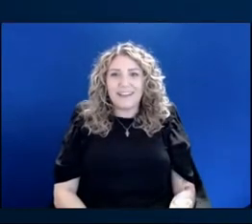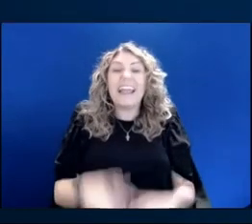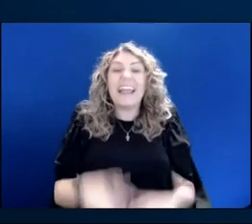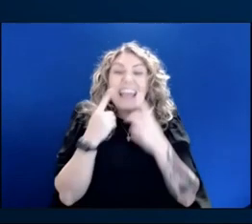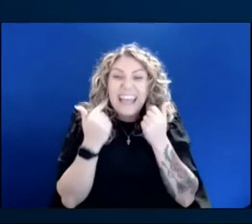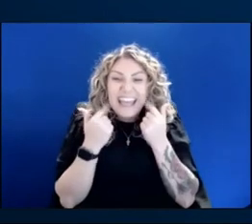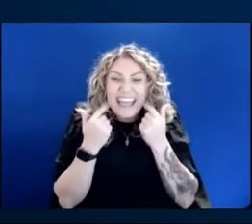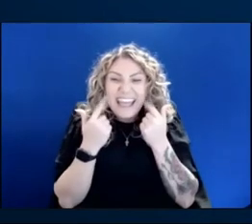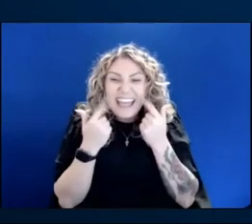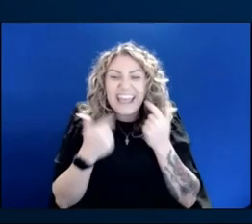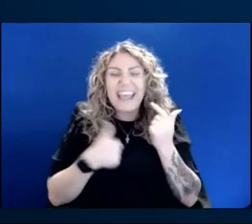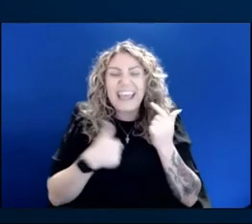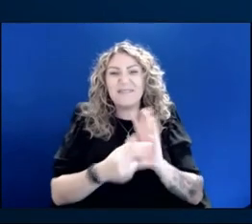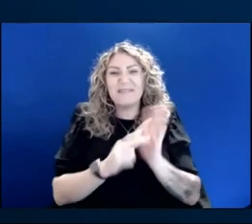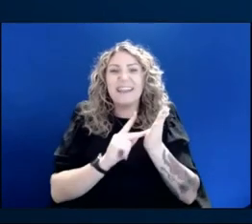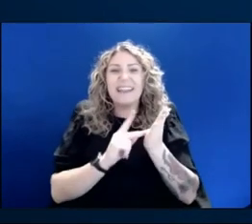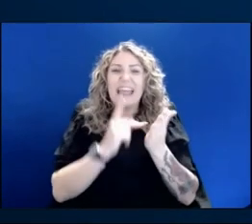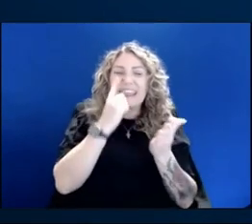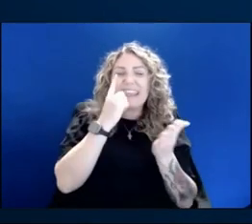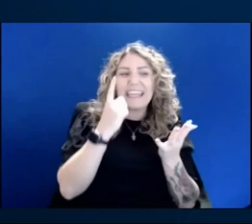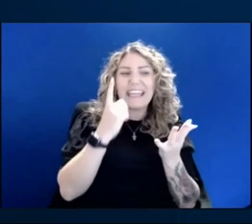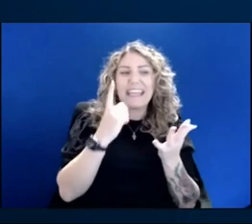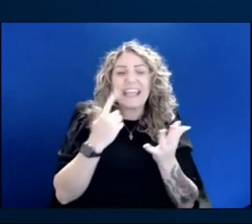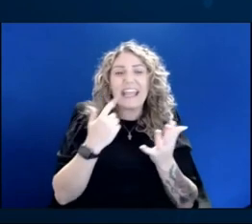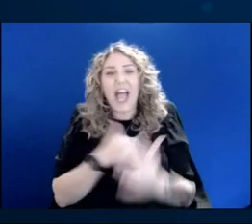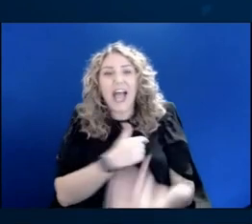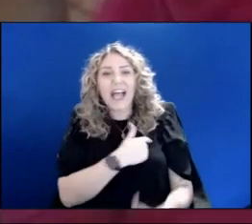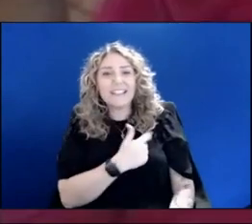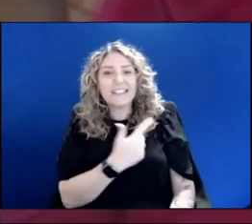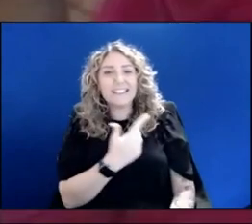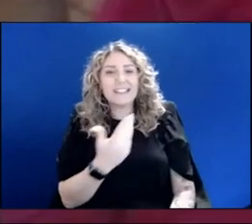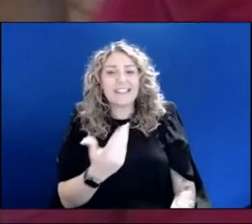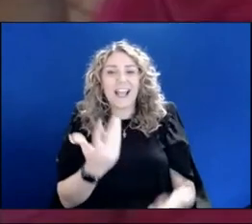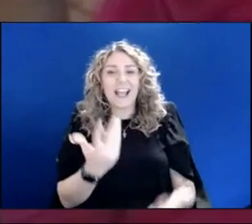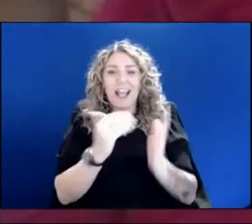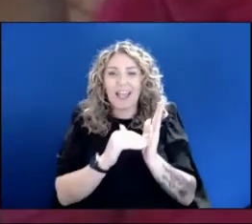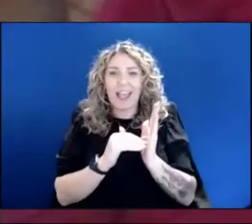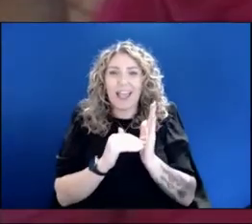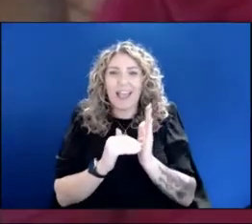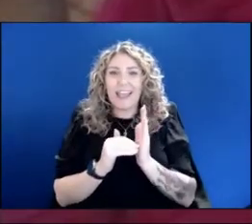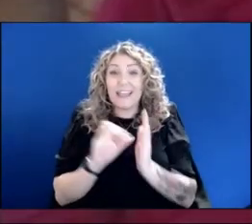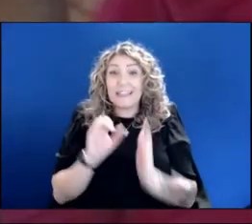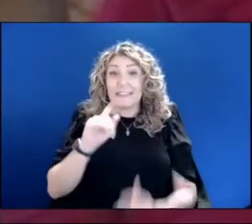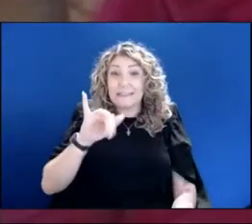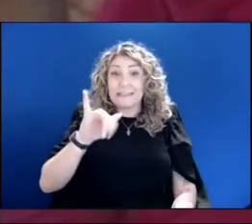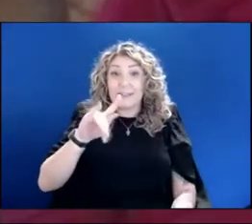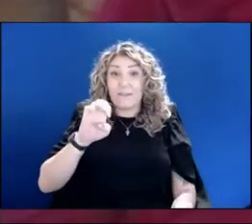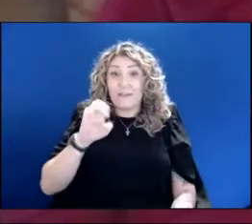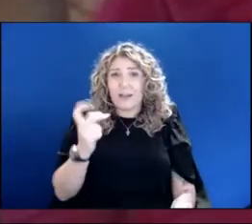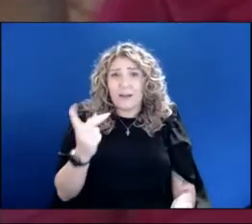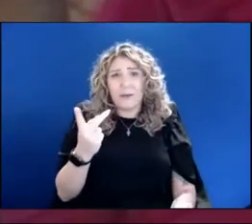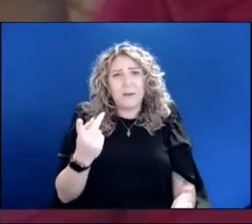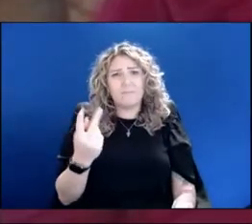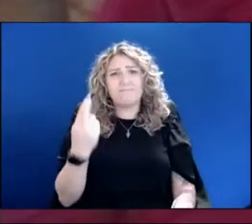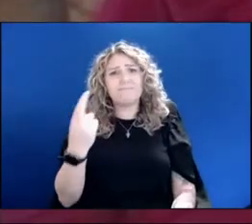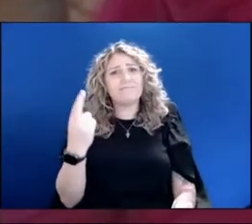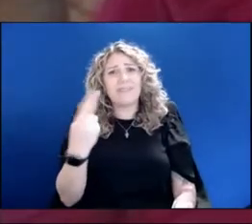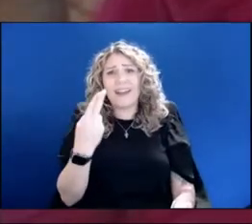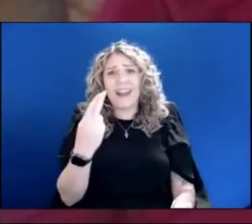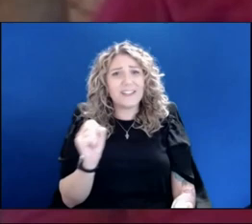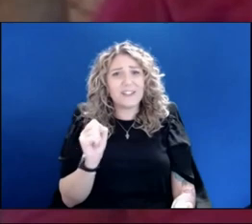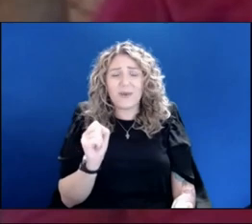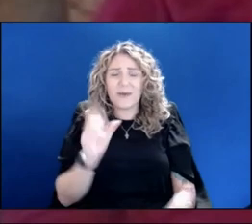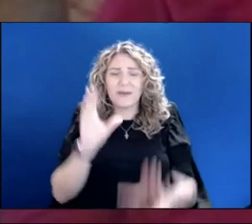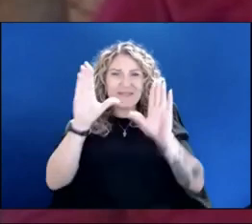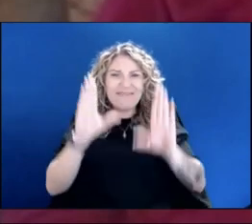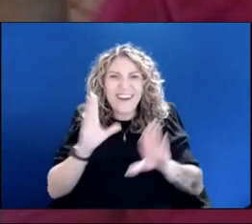I mean, I think for us, it's just, again, Stephanie and I were very close in high school, so it's just so wonderful and awesome that